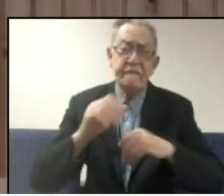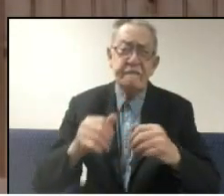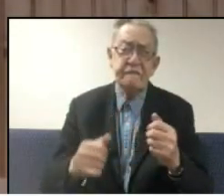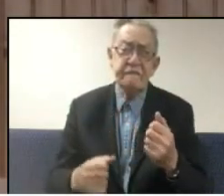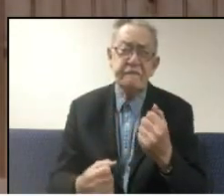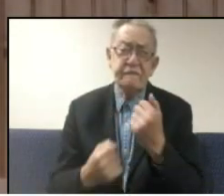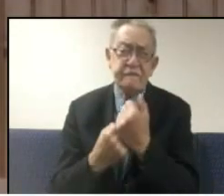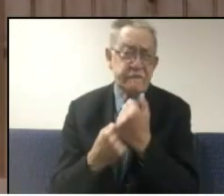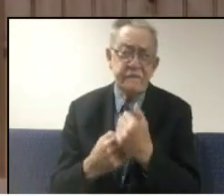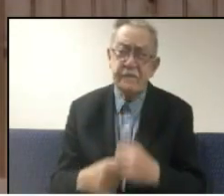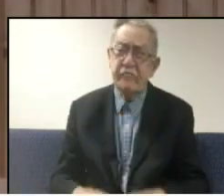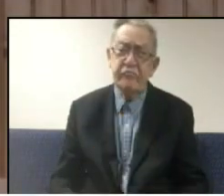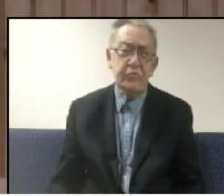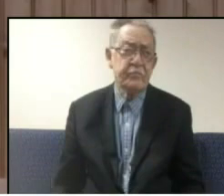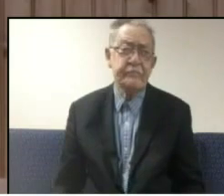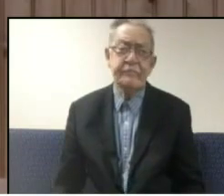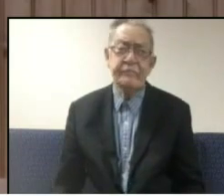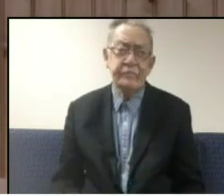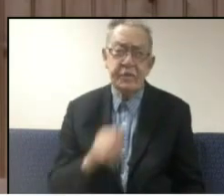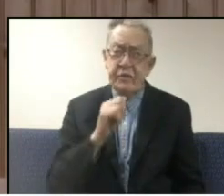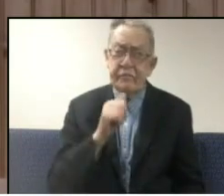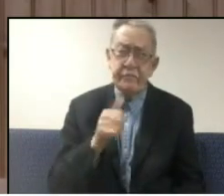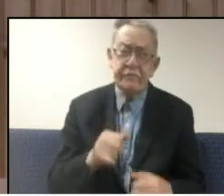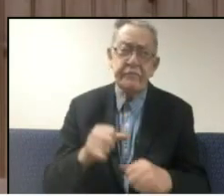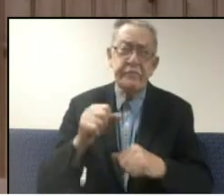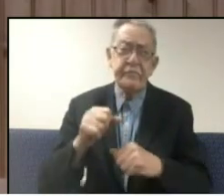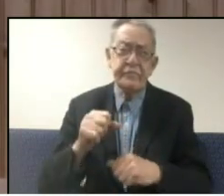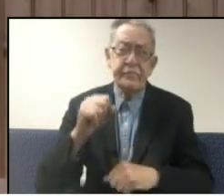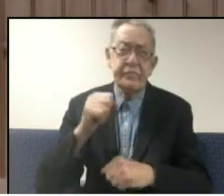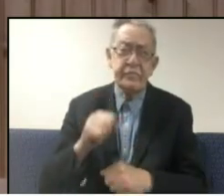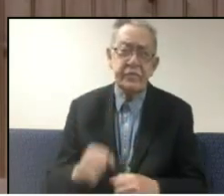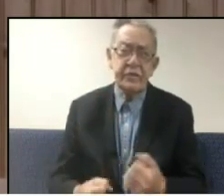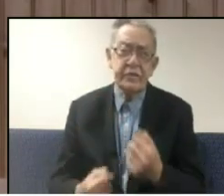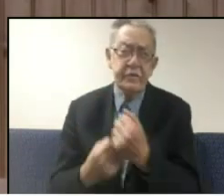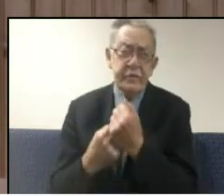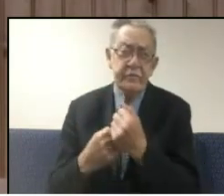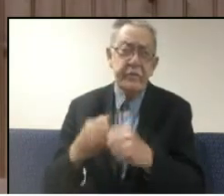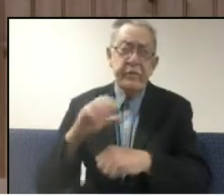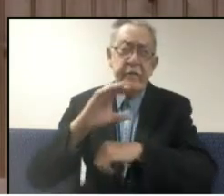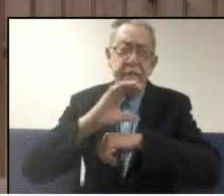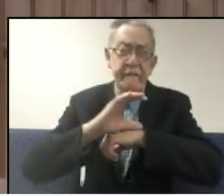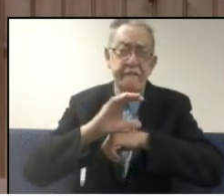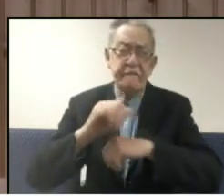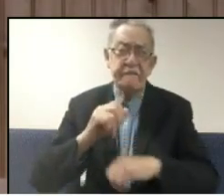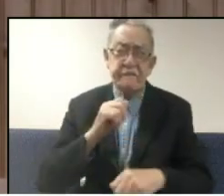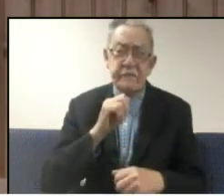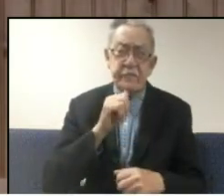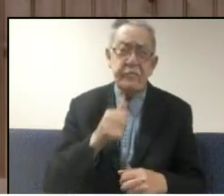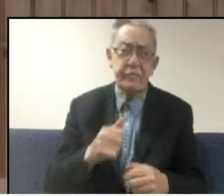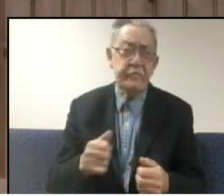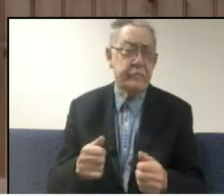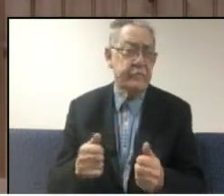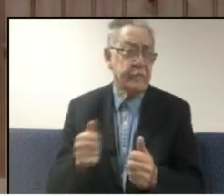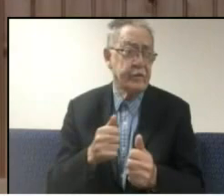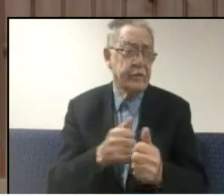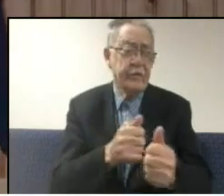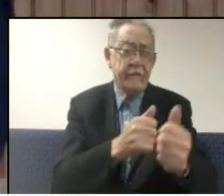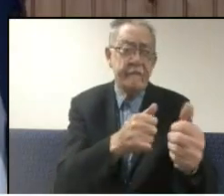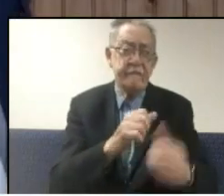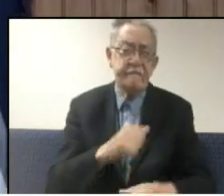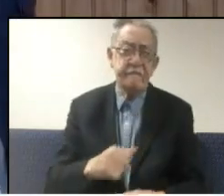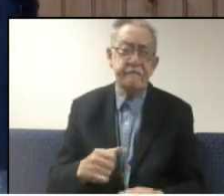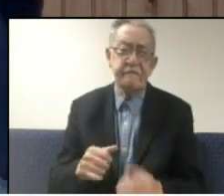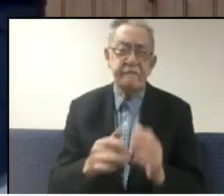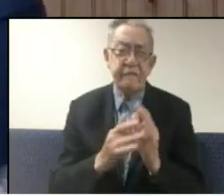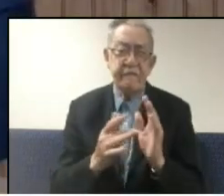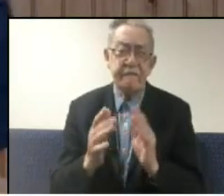one who had pursued Jesus. And that's so important to lay out what grace means.